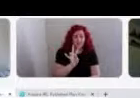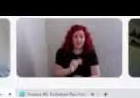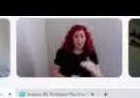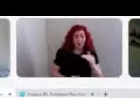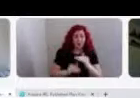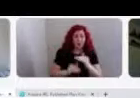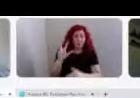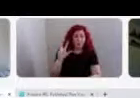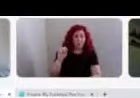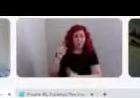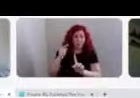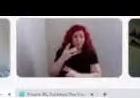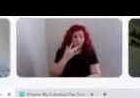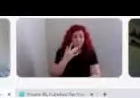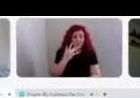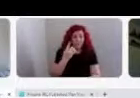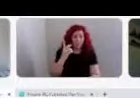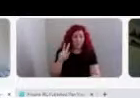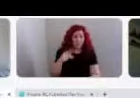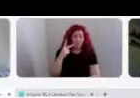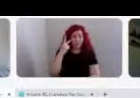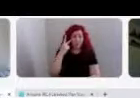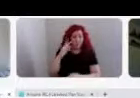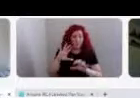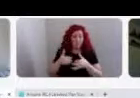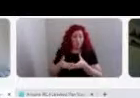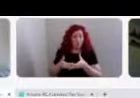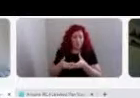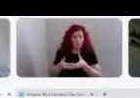points in favor of one political party